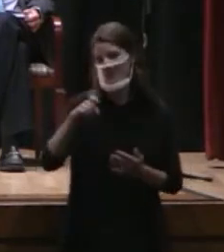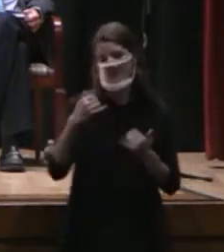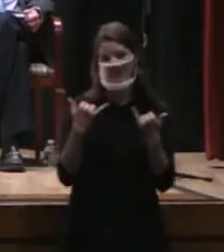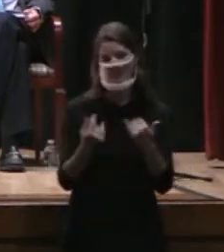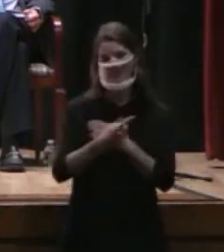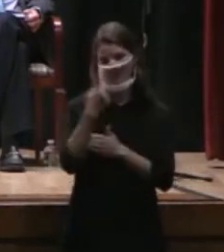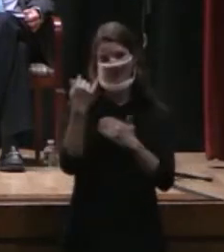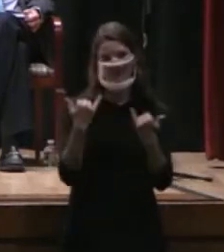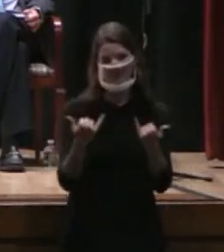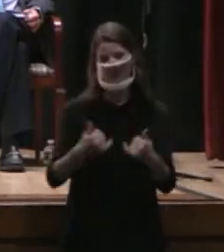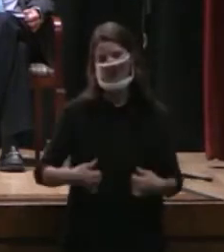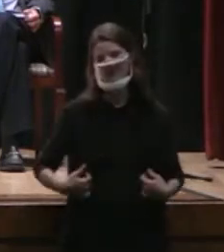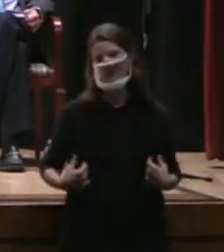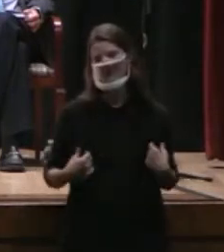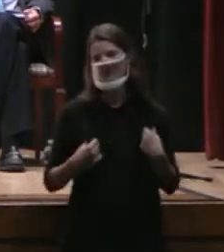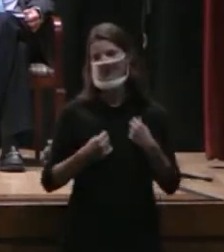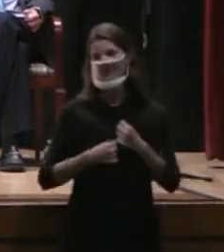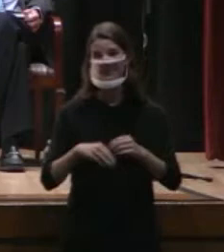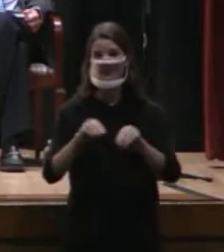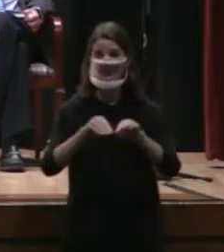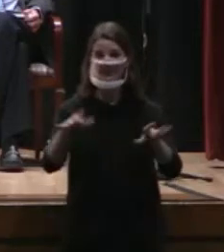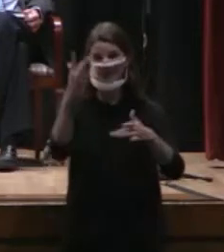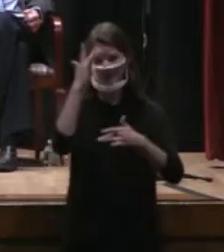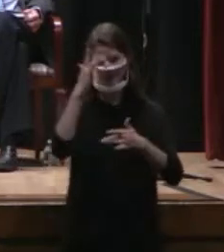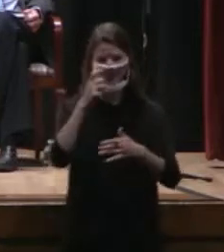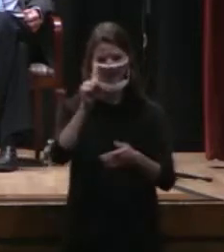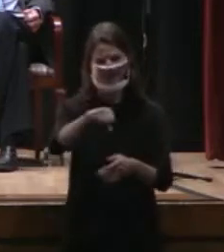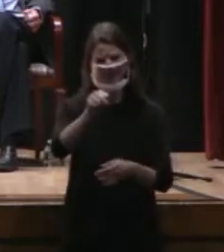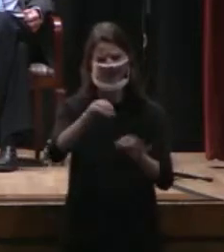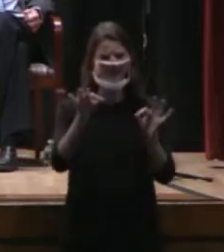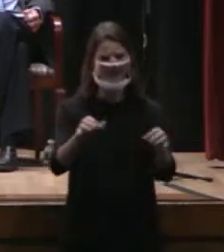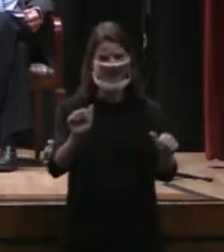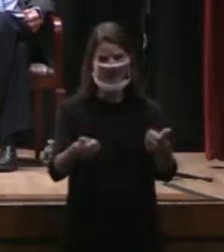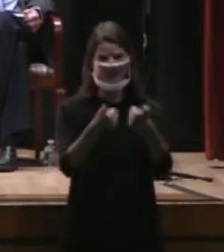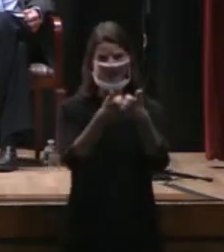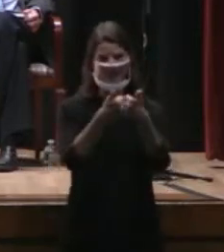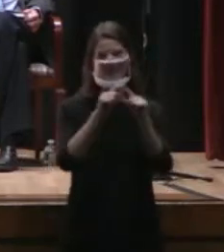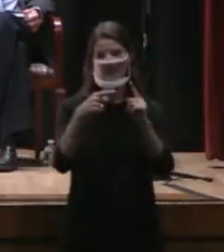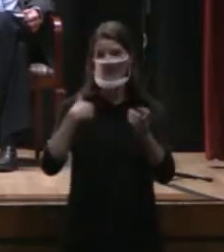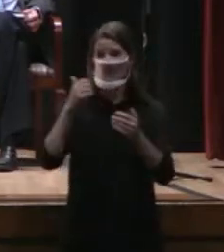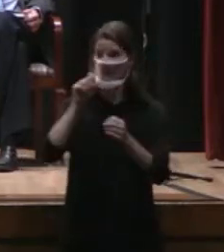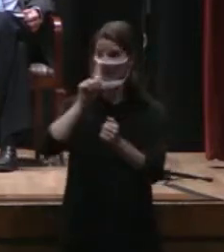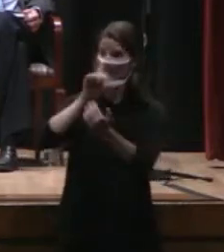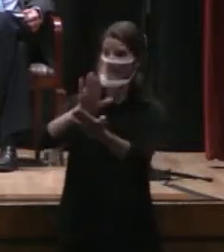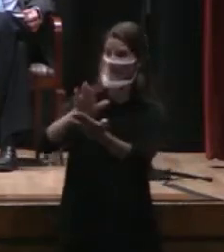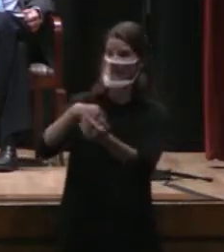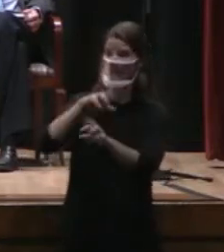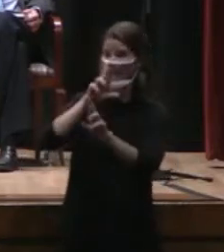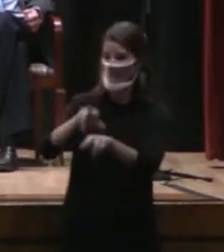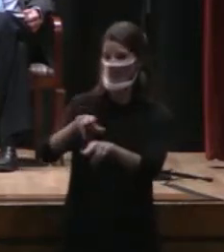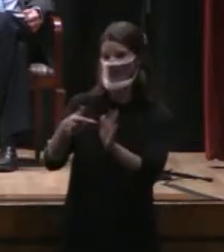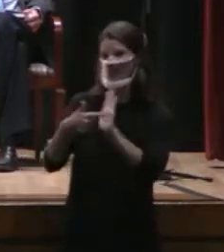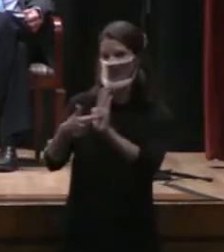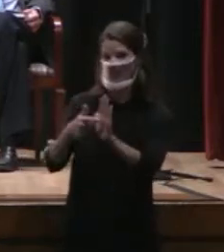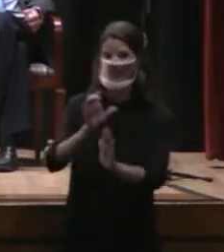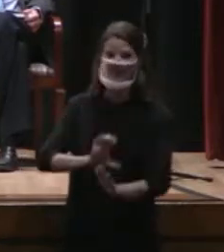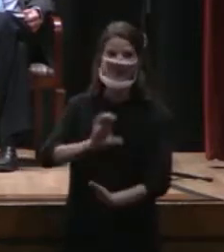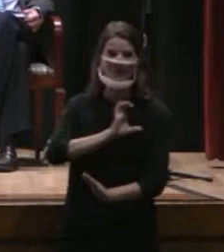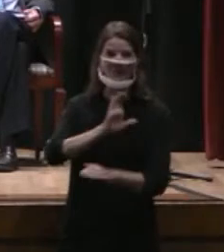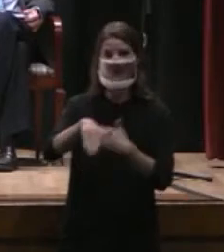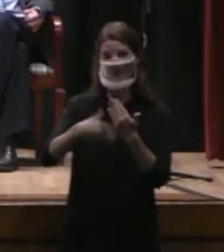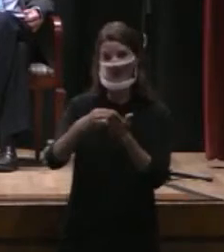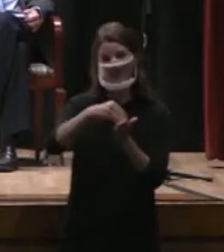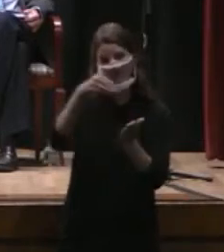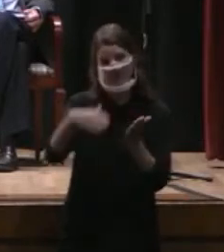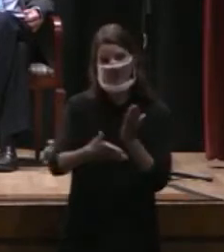well. The pandemic may have challenged us, but our response has truly shown the character of our